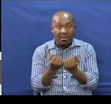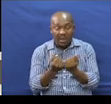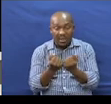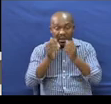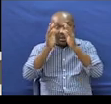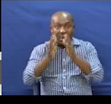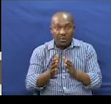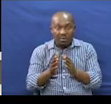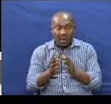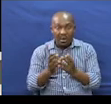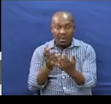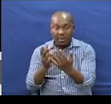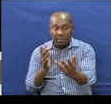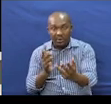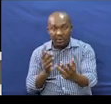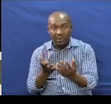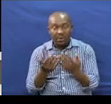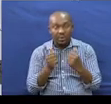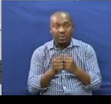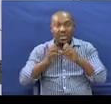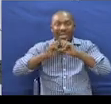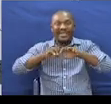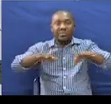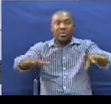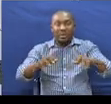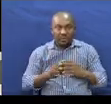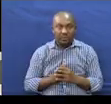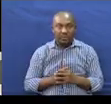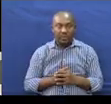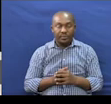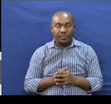populations to be uneven distributed. So